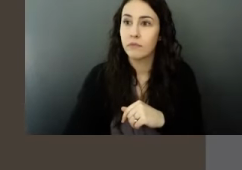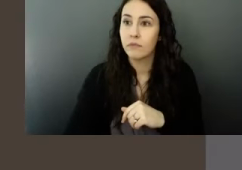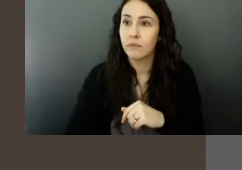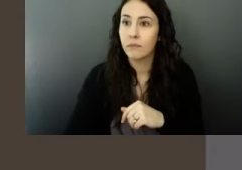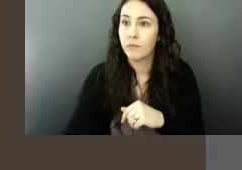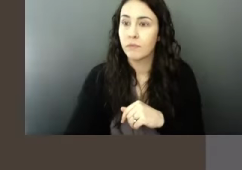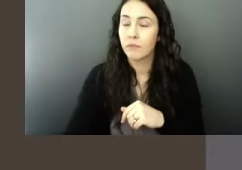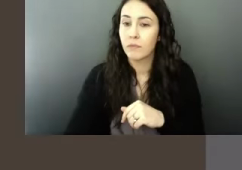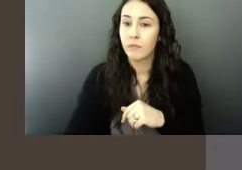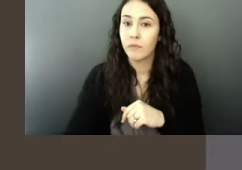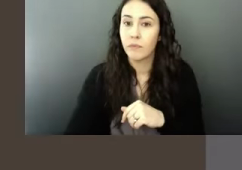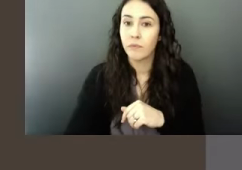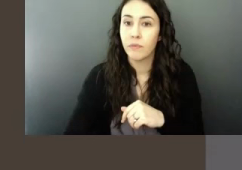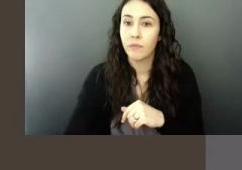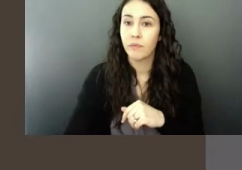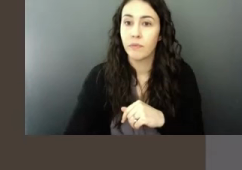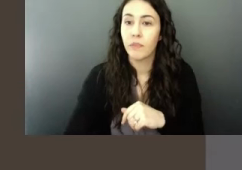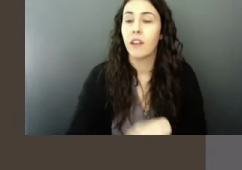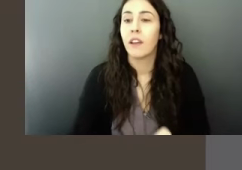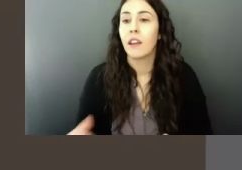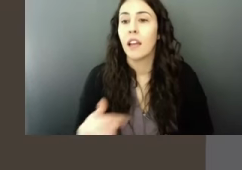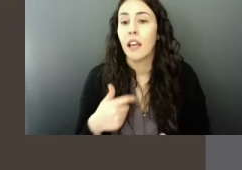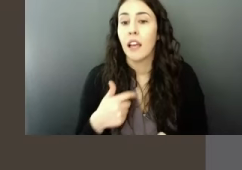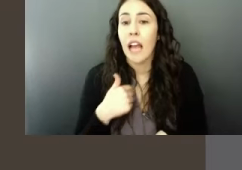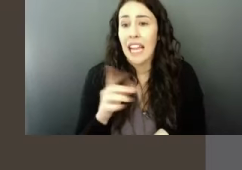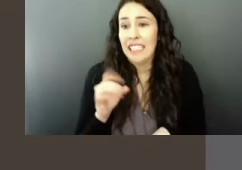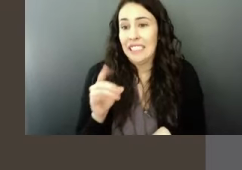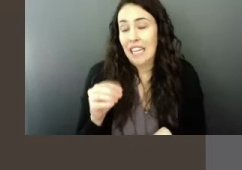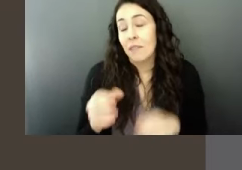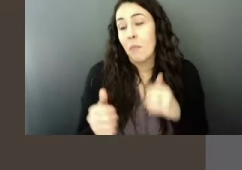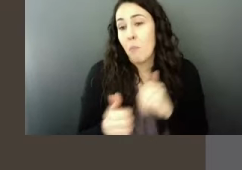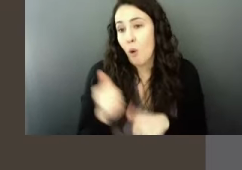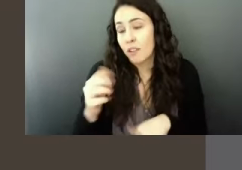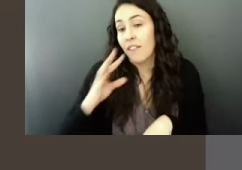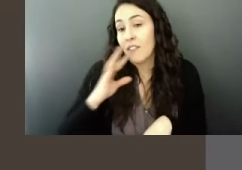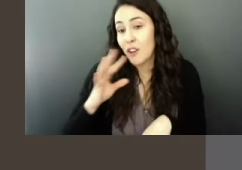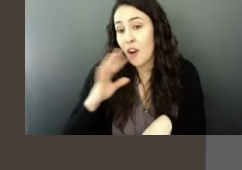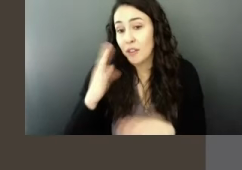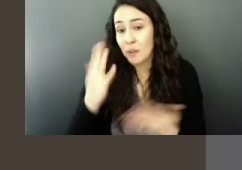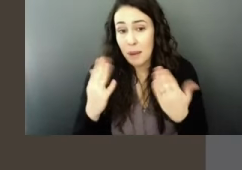I did most of the talking in the breakout room, so maybe someone else can answer that, please.